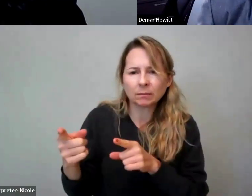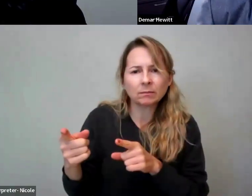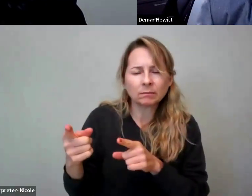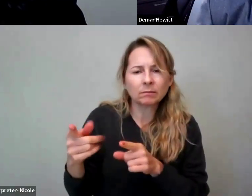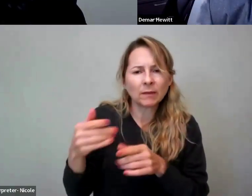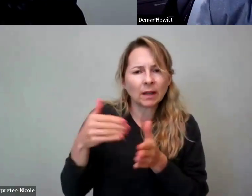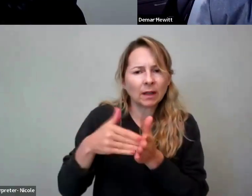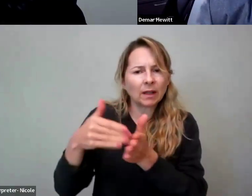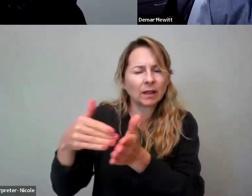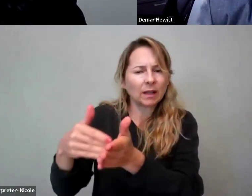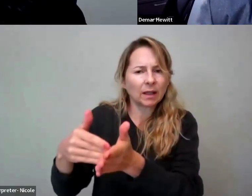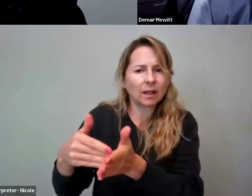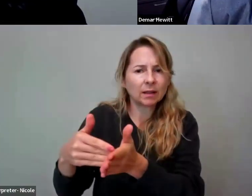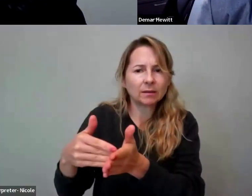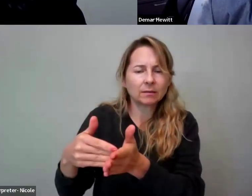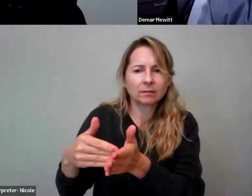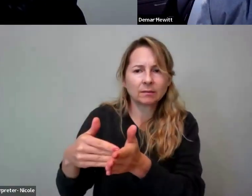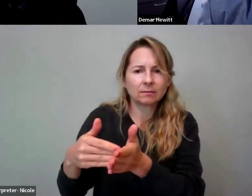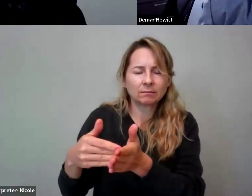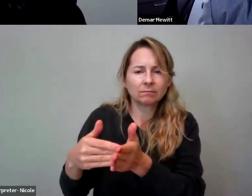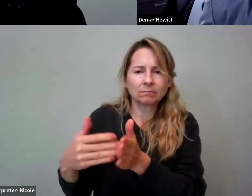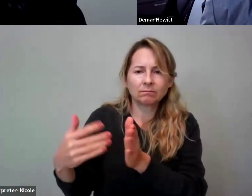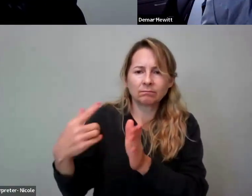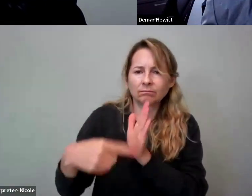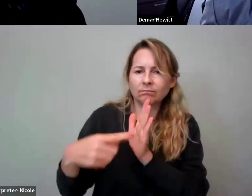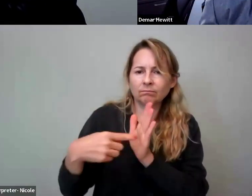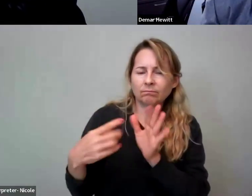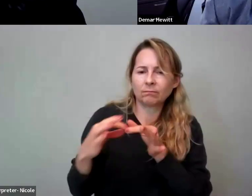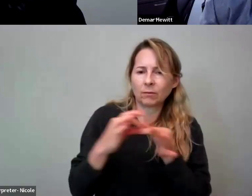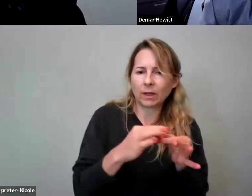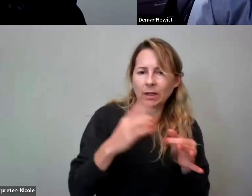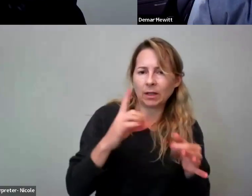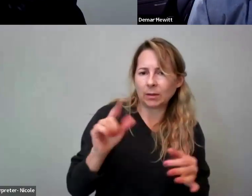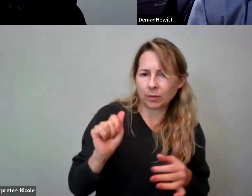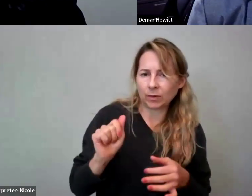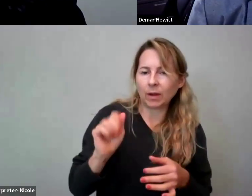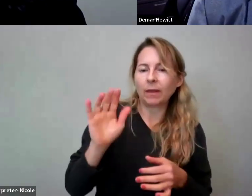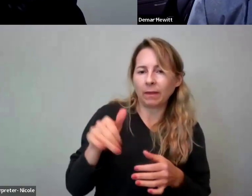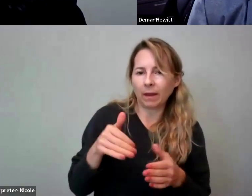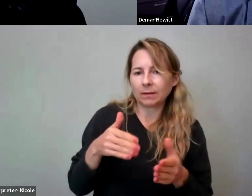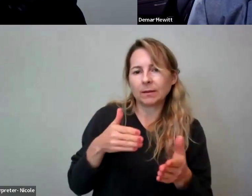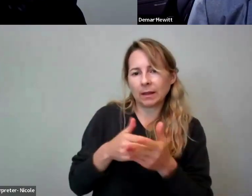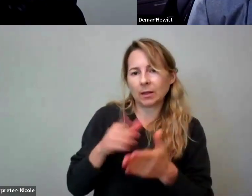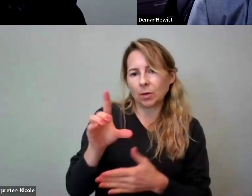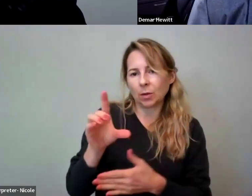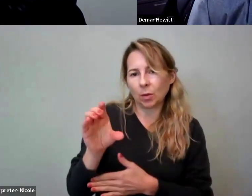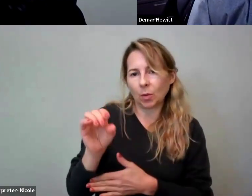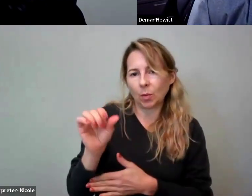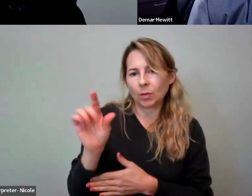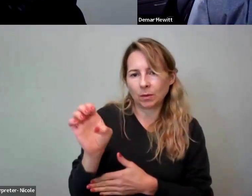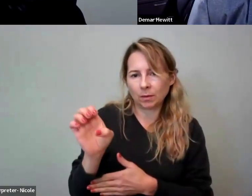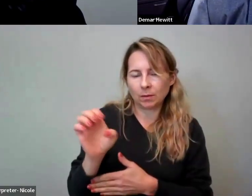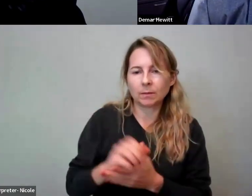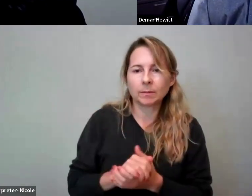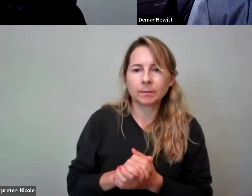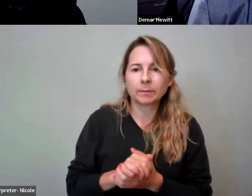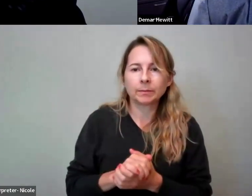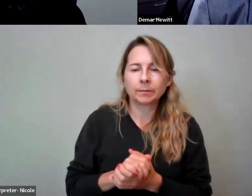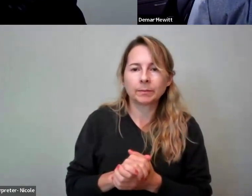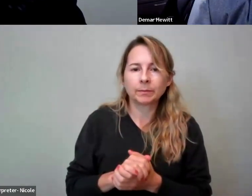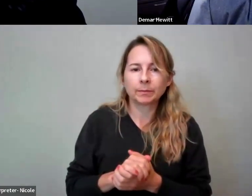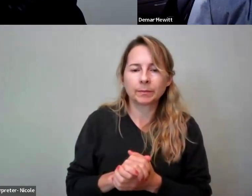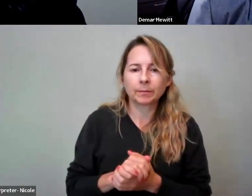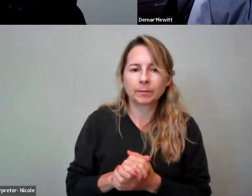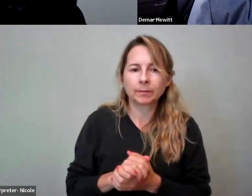for disability accommodation, then that's a code-based harassment. If